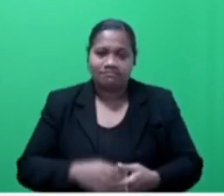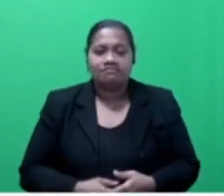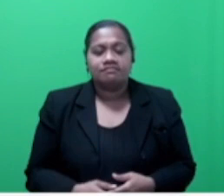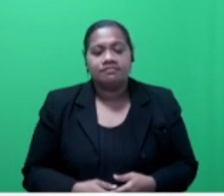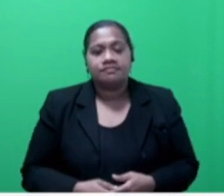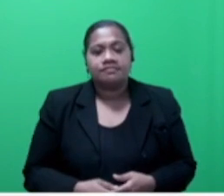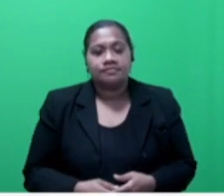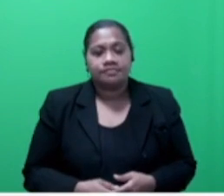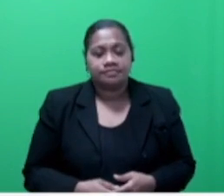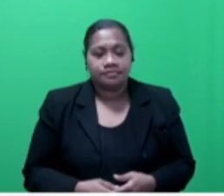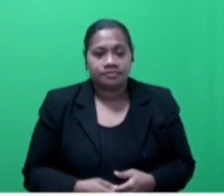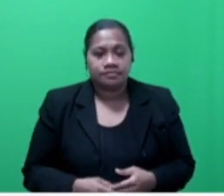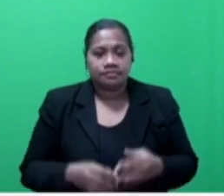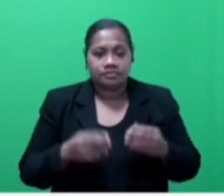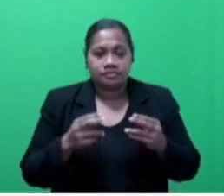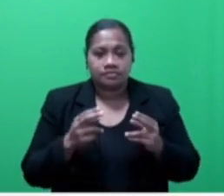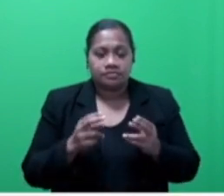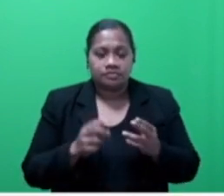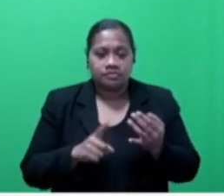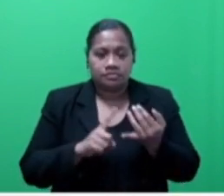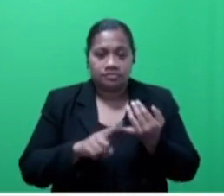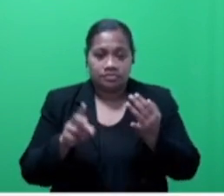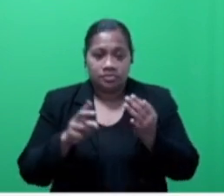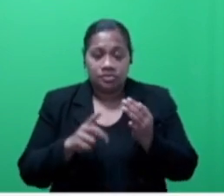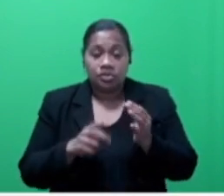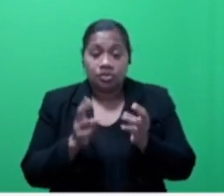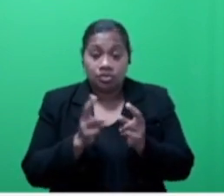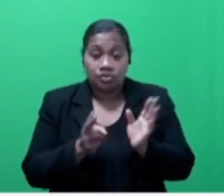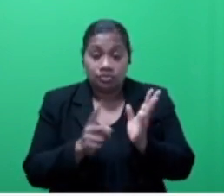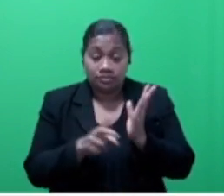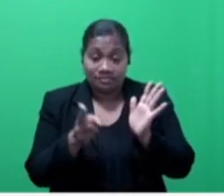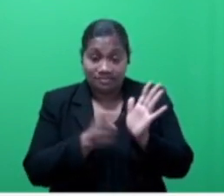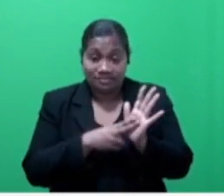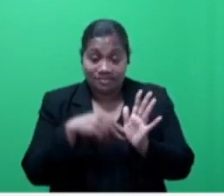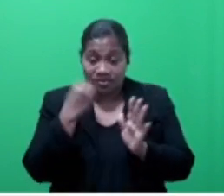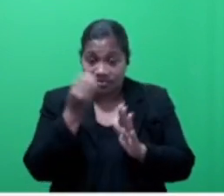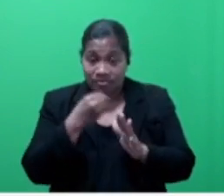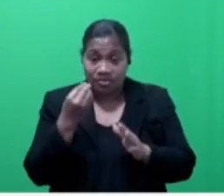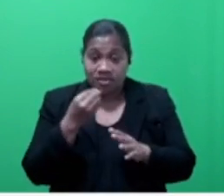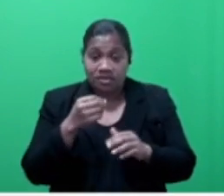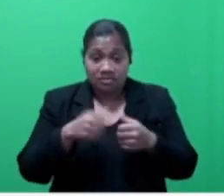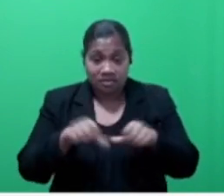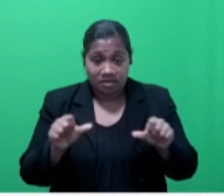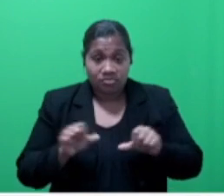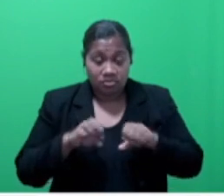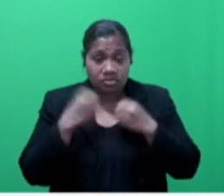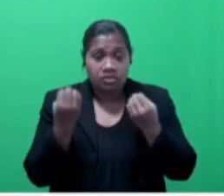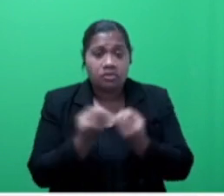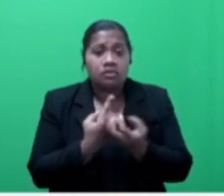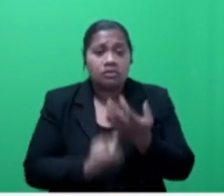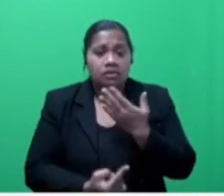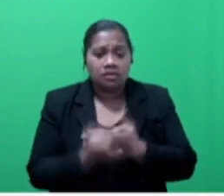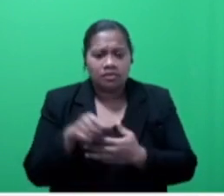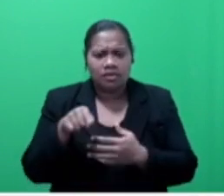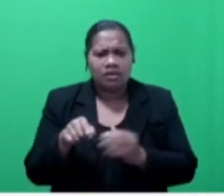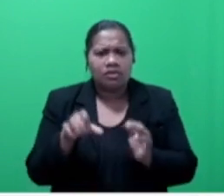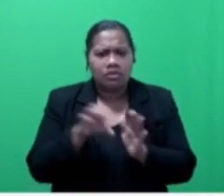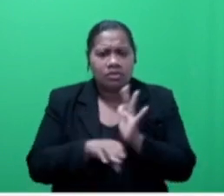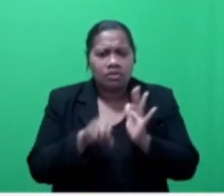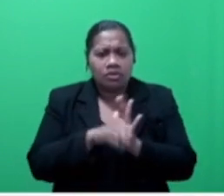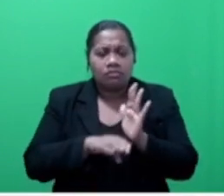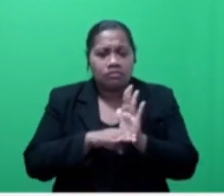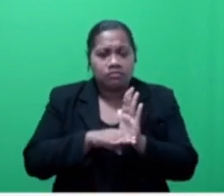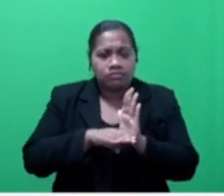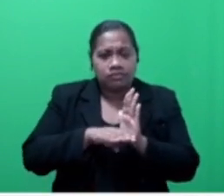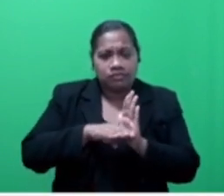notably, the United Nations Food and Agriculture Organization, or FAO, cereal price index rose in February by 3% over